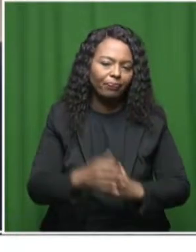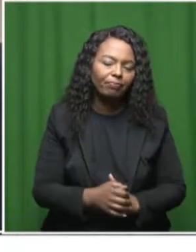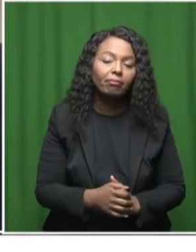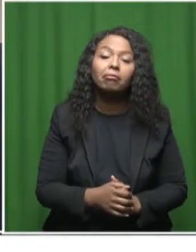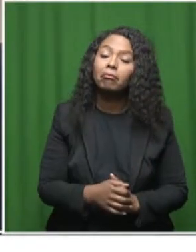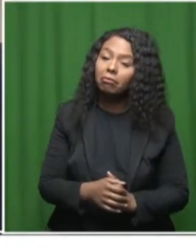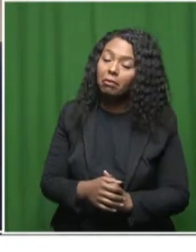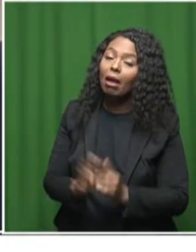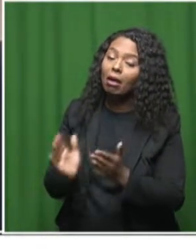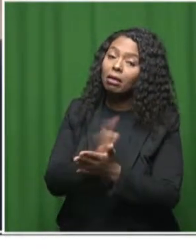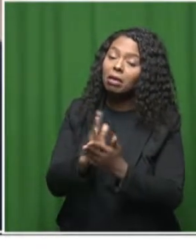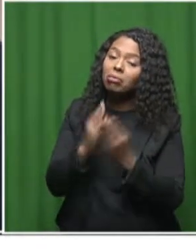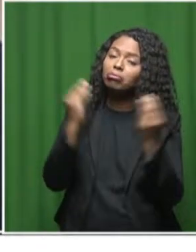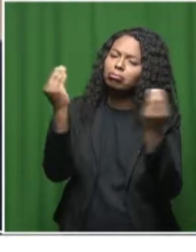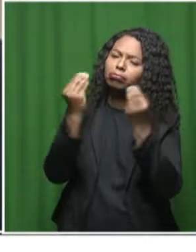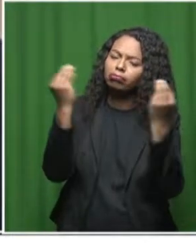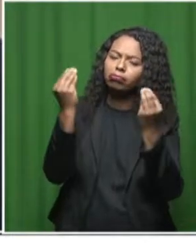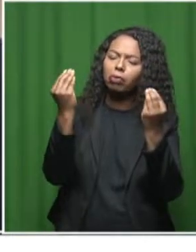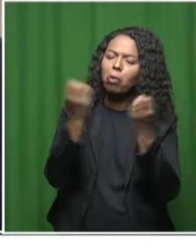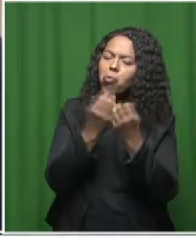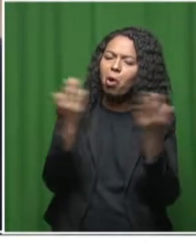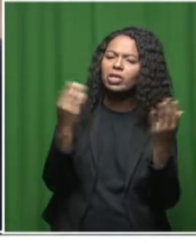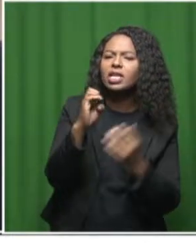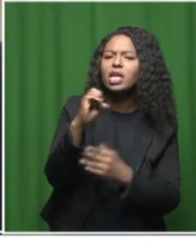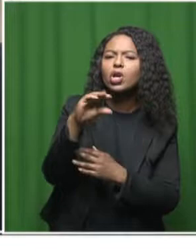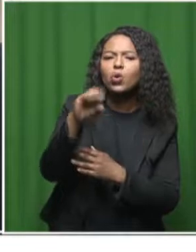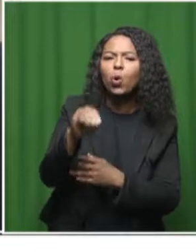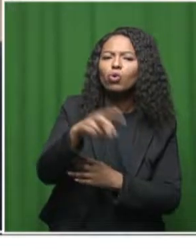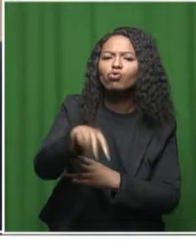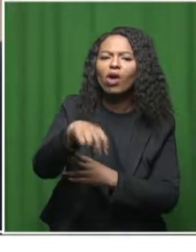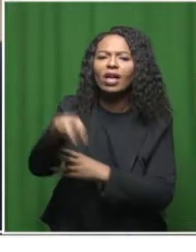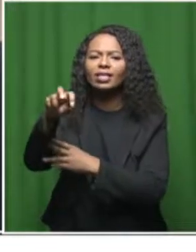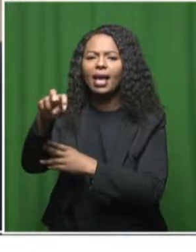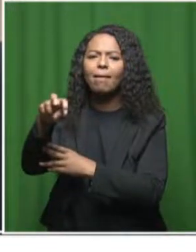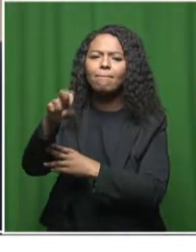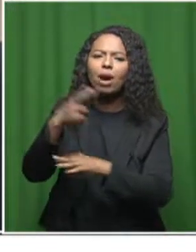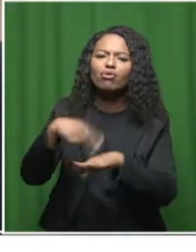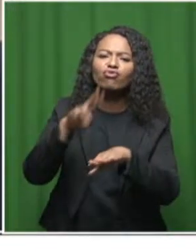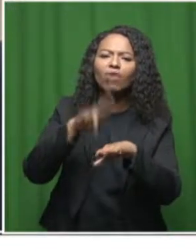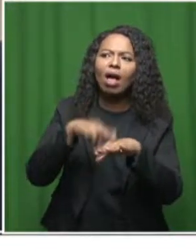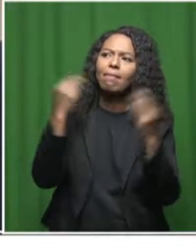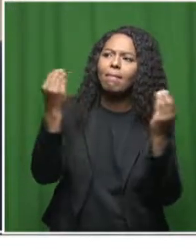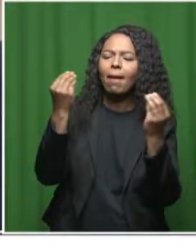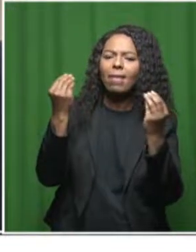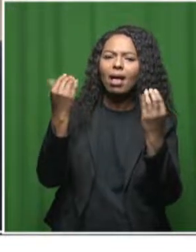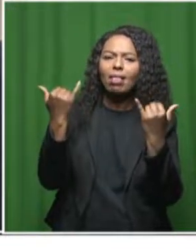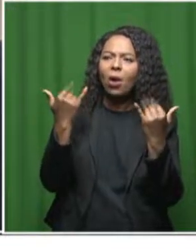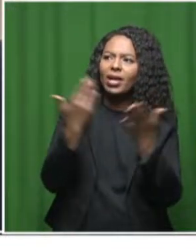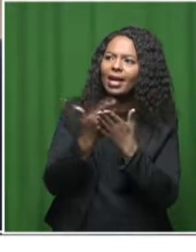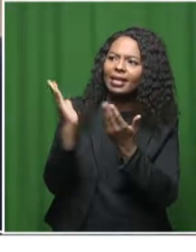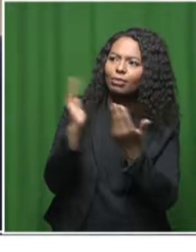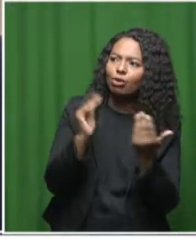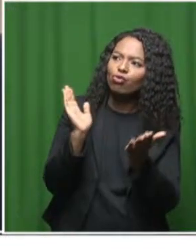some of the popular ecotourism activities that nature enthusiasts, can expect to experience this festive